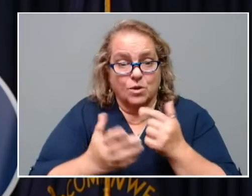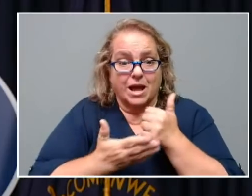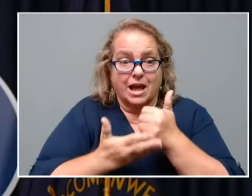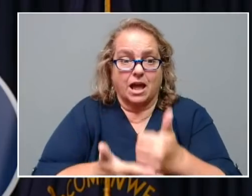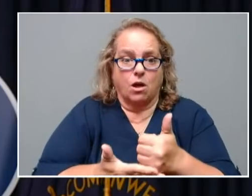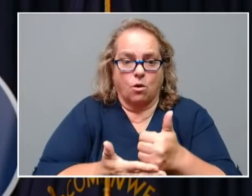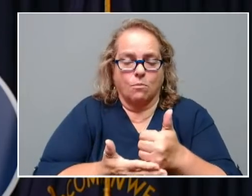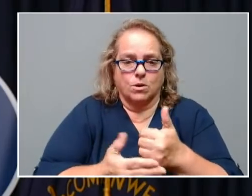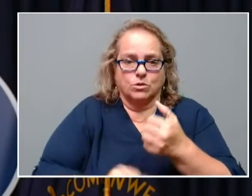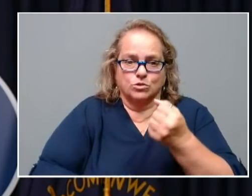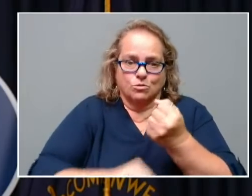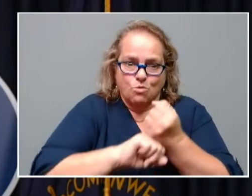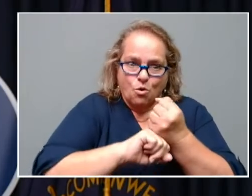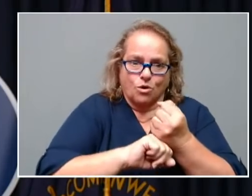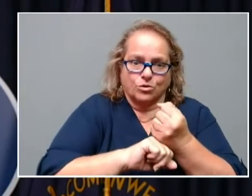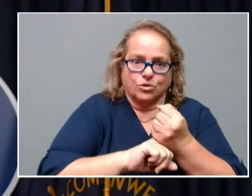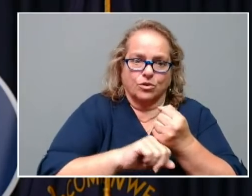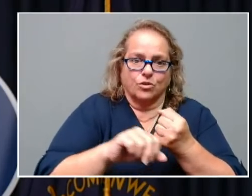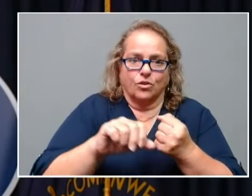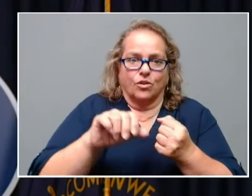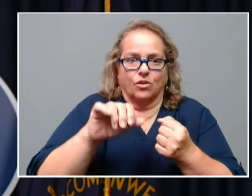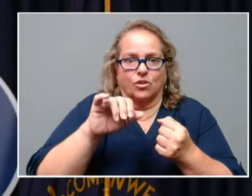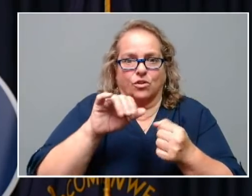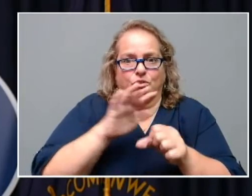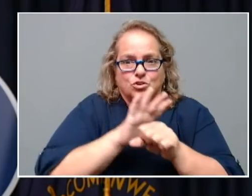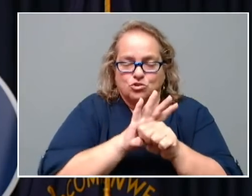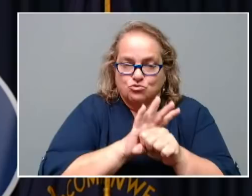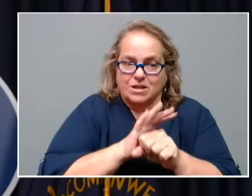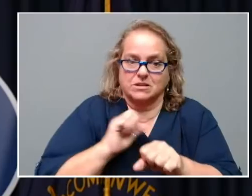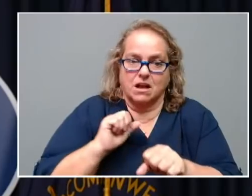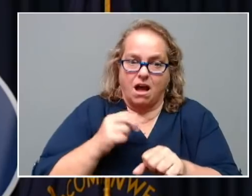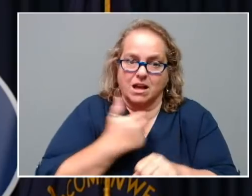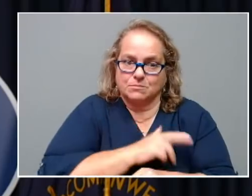very strained and stressed hospital staff that you've talked about?